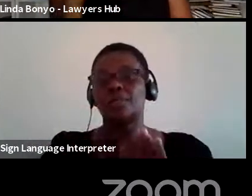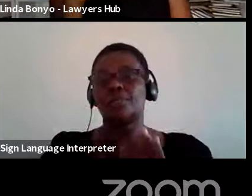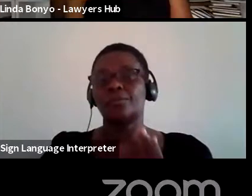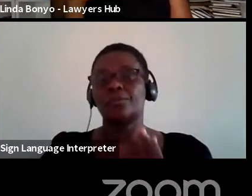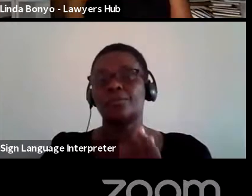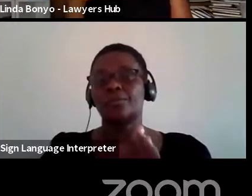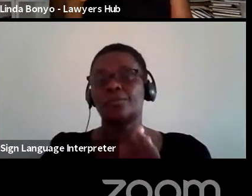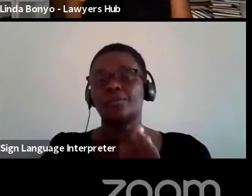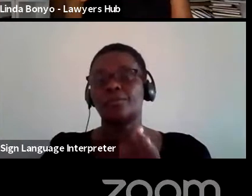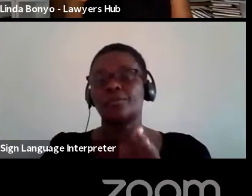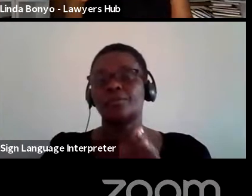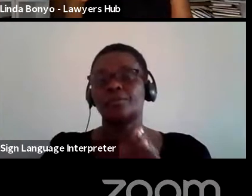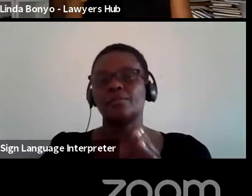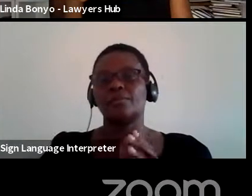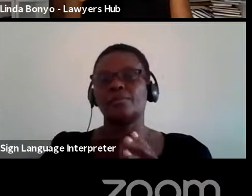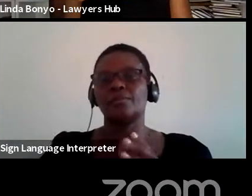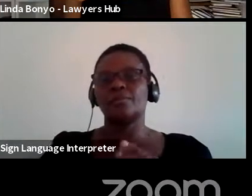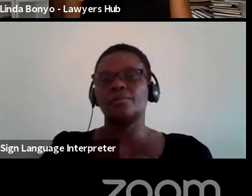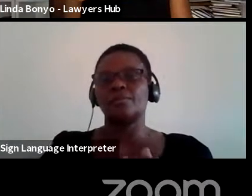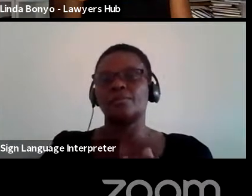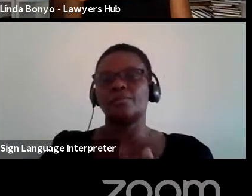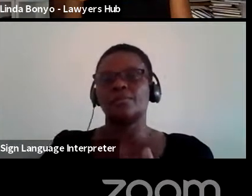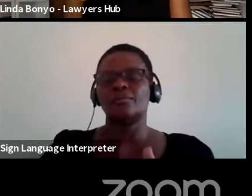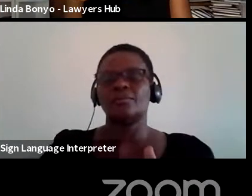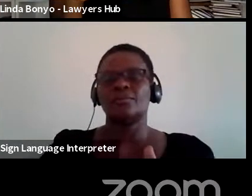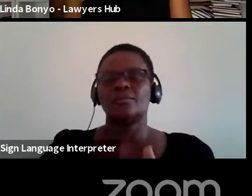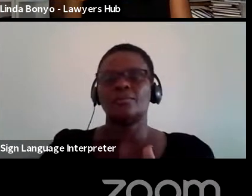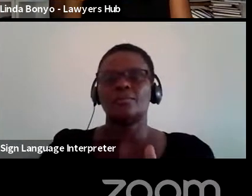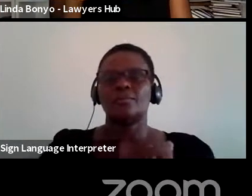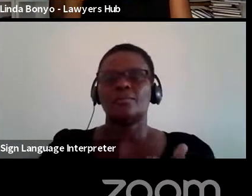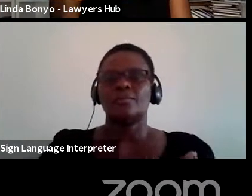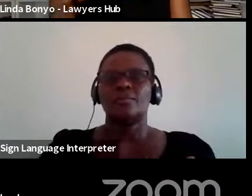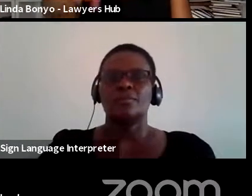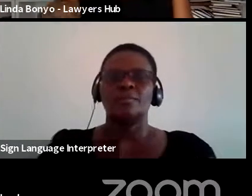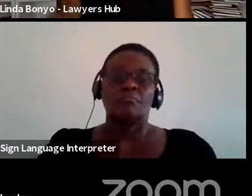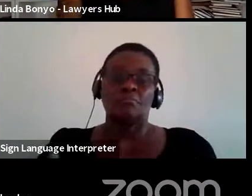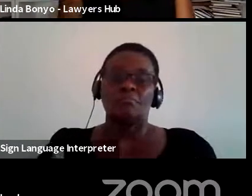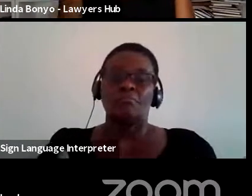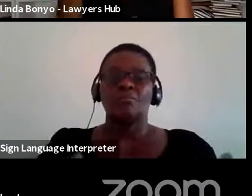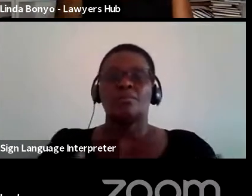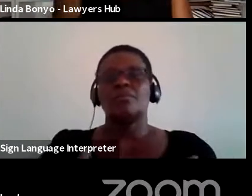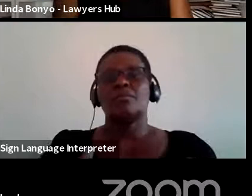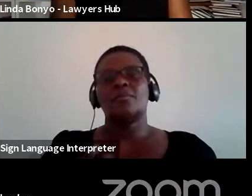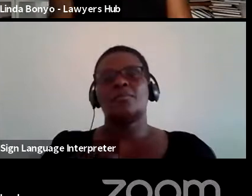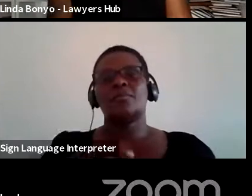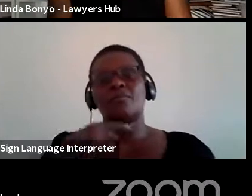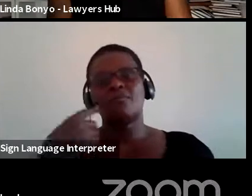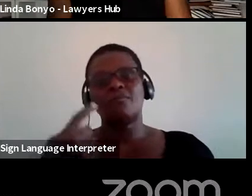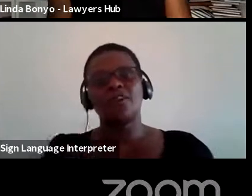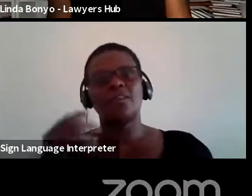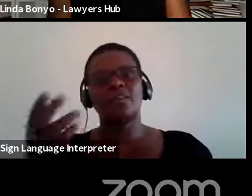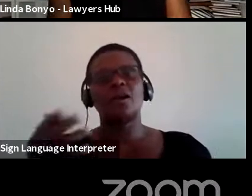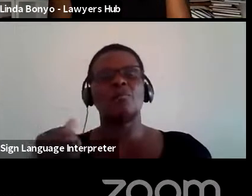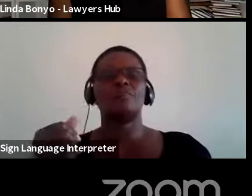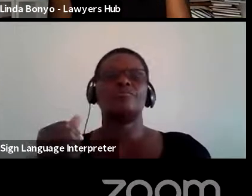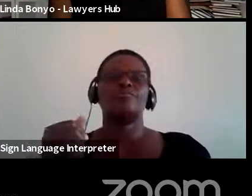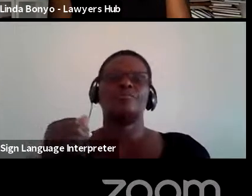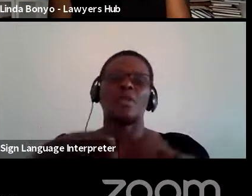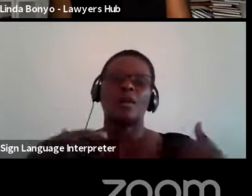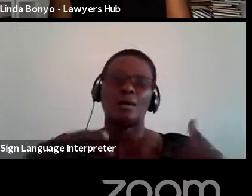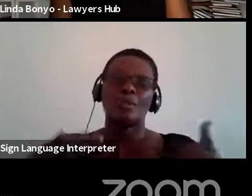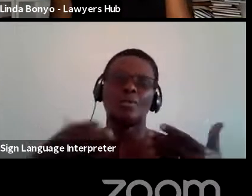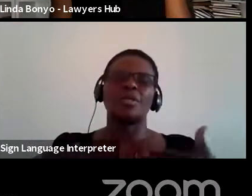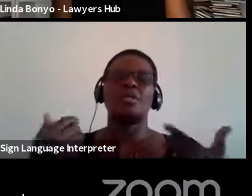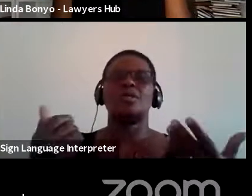to briefly recap, the sessions were awesome. We had a lot of fun. The top three recommendations were: one, a need for